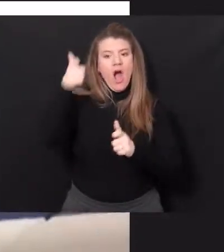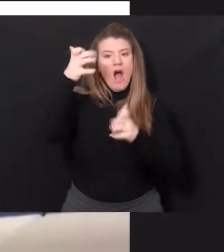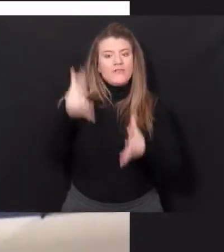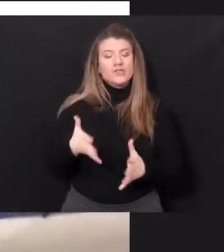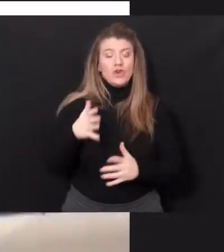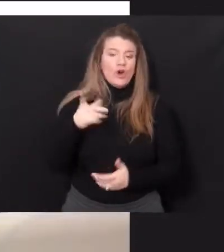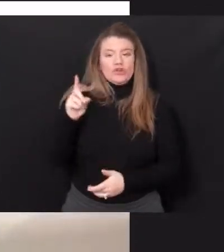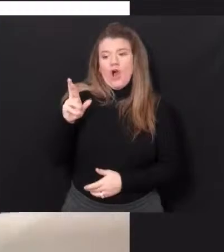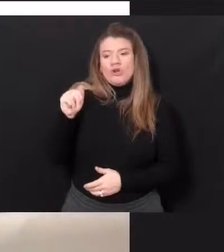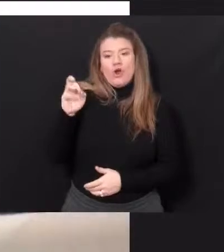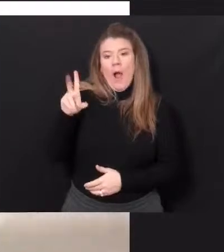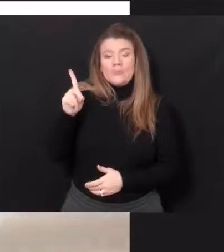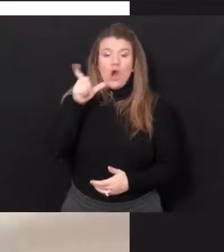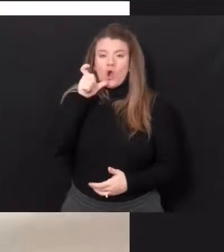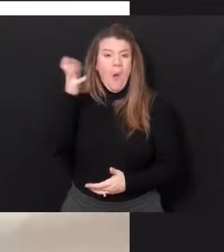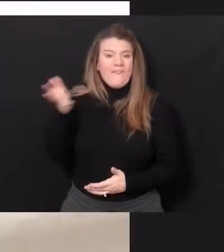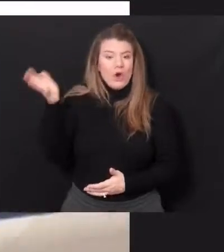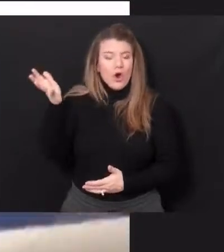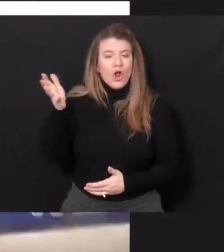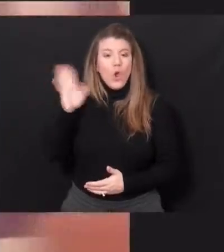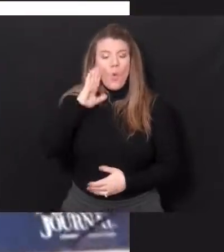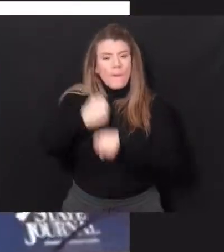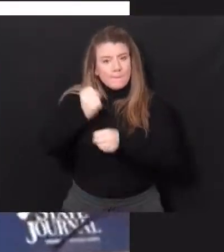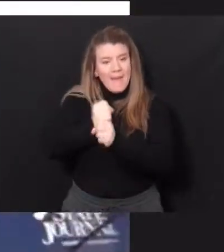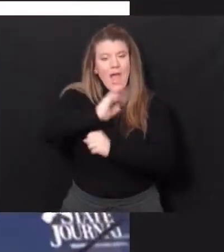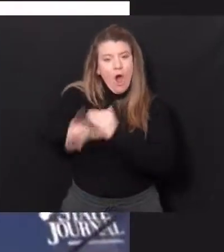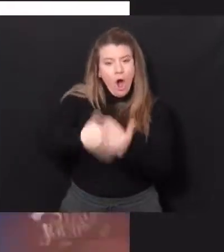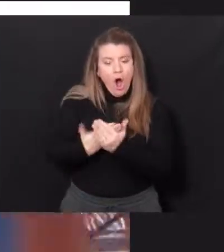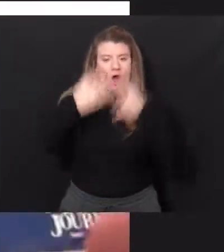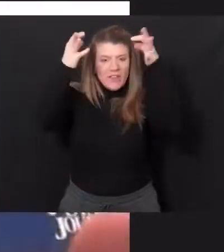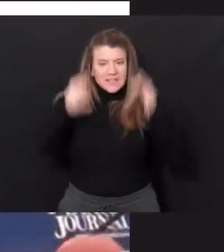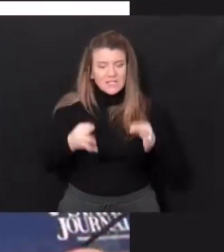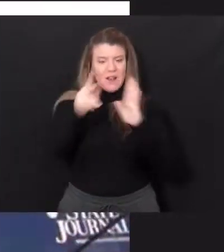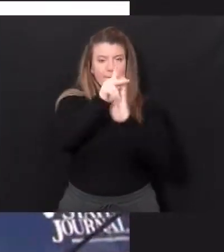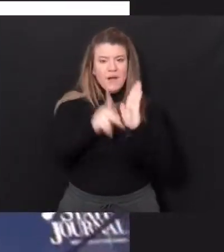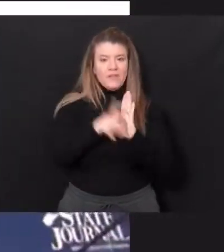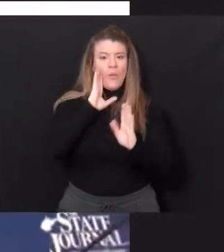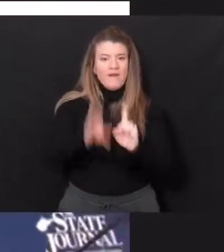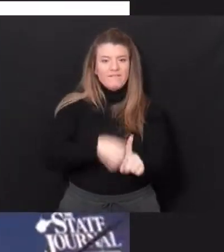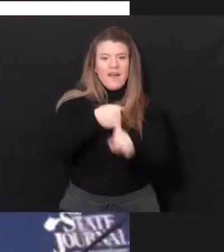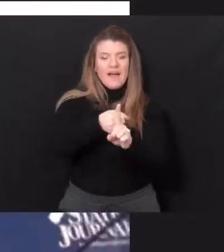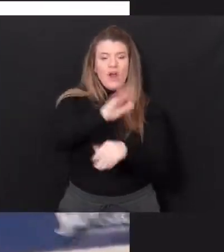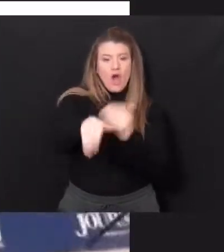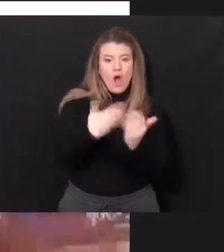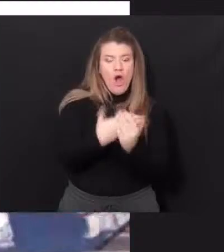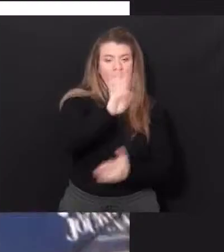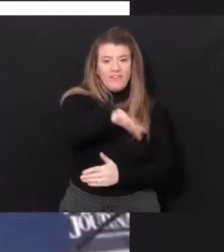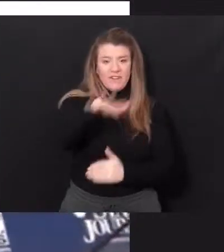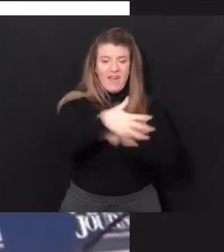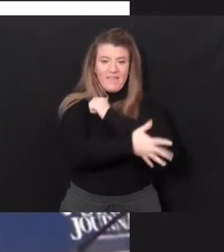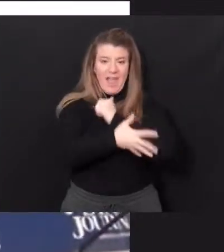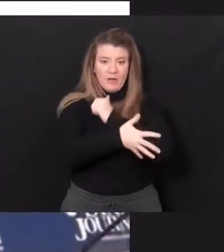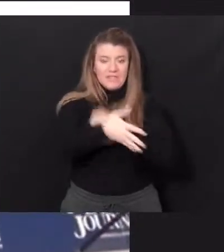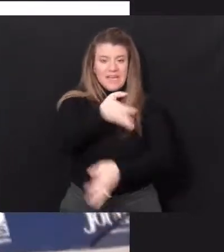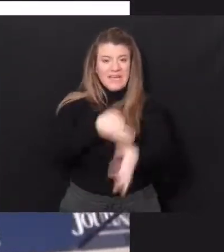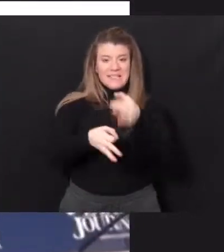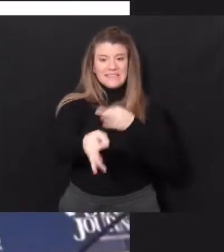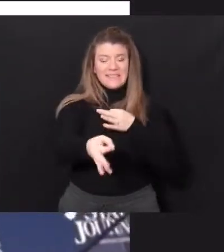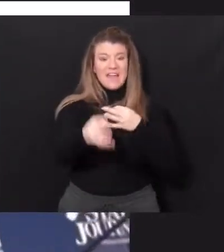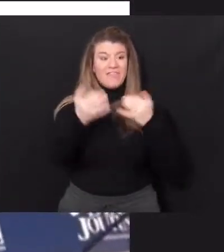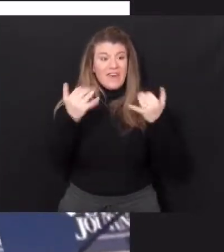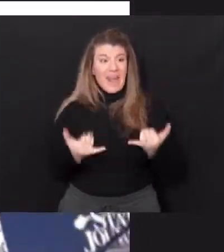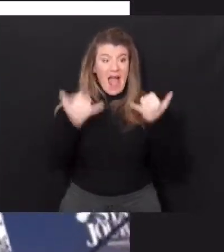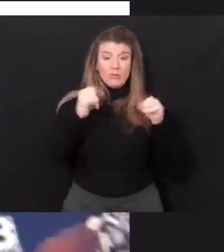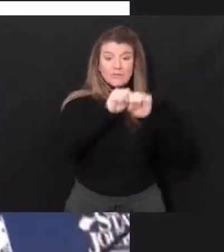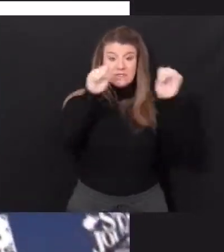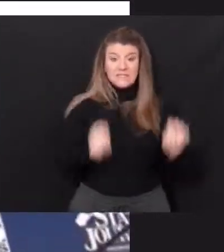hold that position, would make all the decisions and policies that would affect all 55 counties, rather than the current system we have here